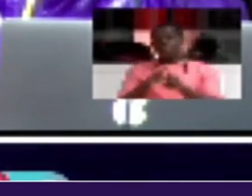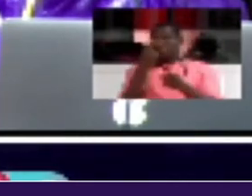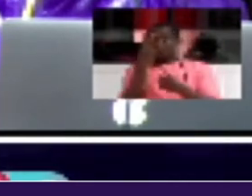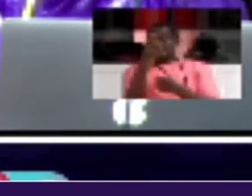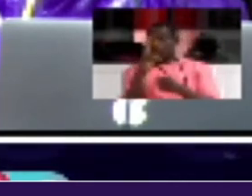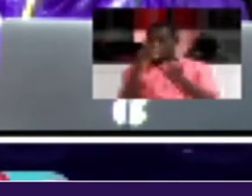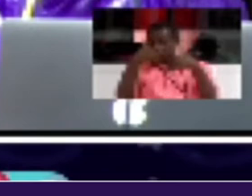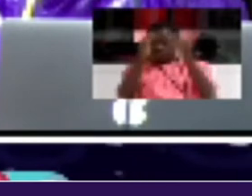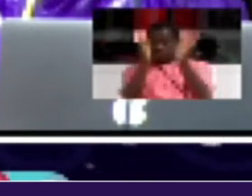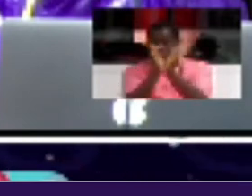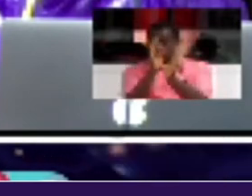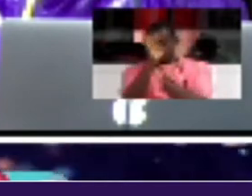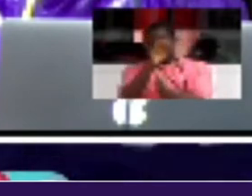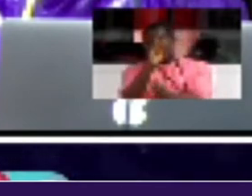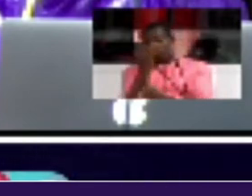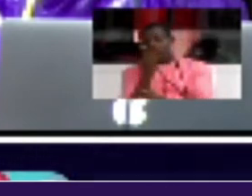that?